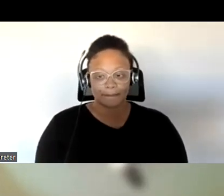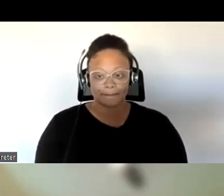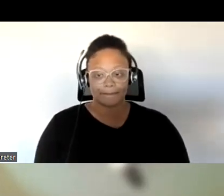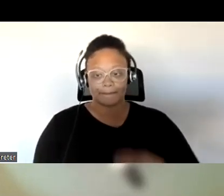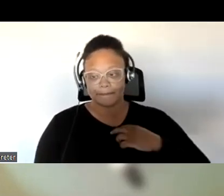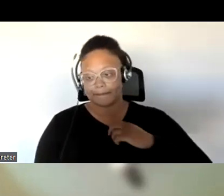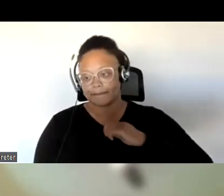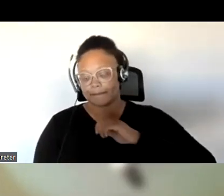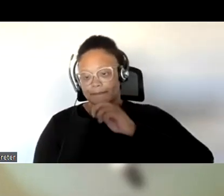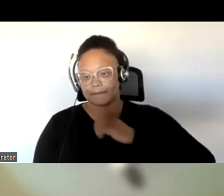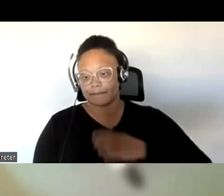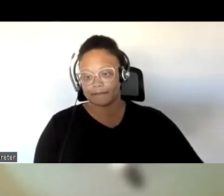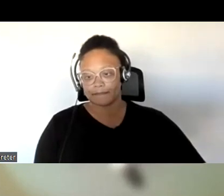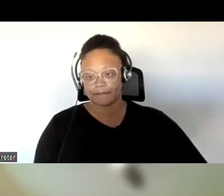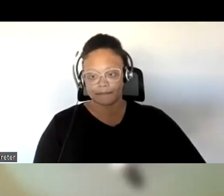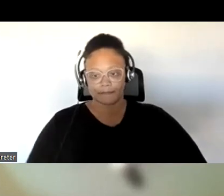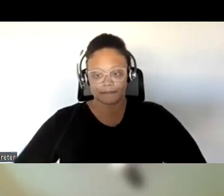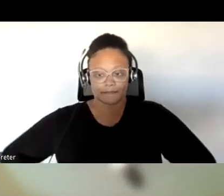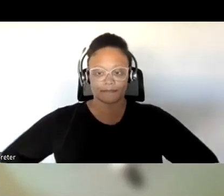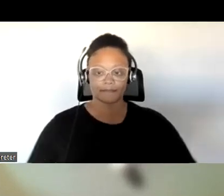gobierno, va a ser eso por